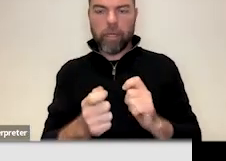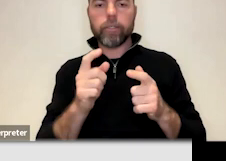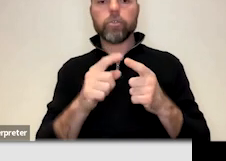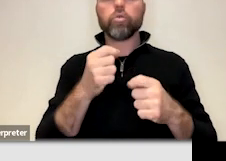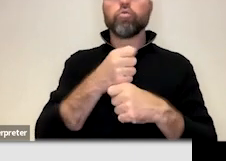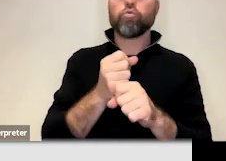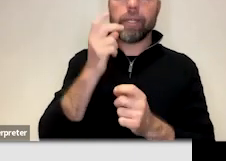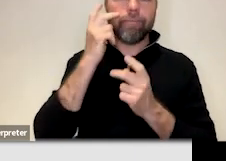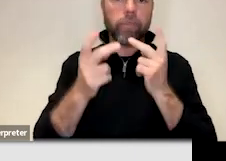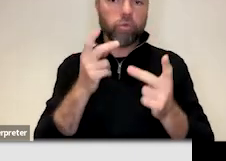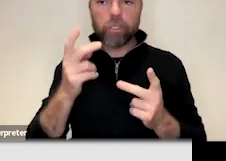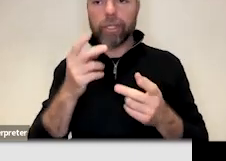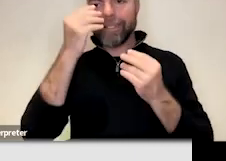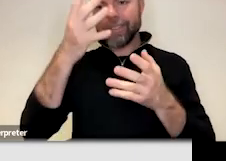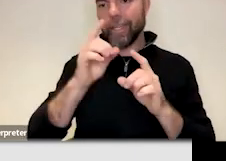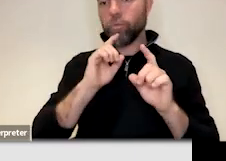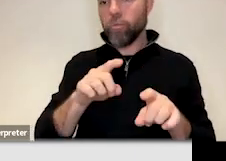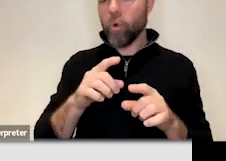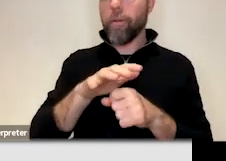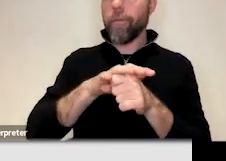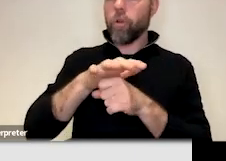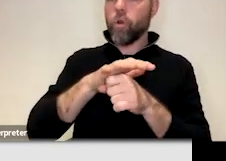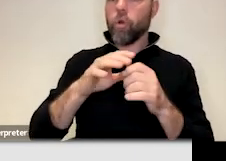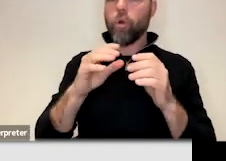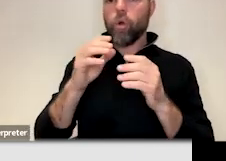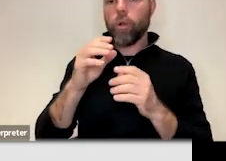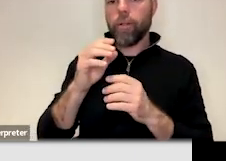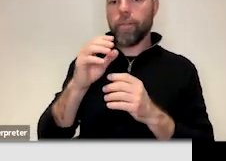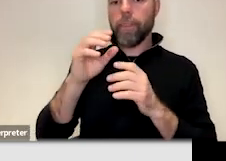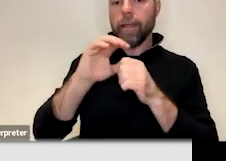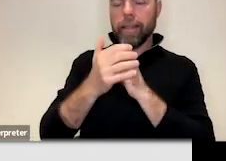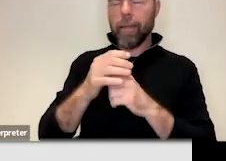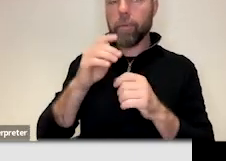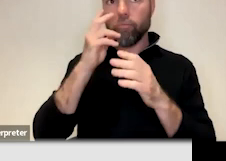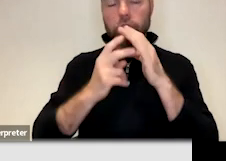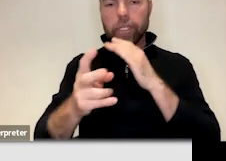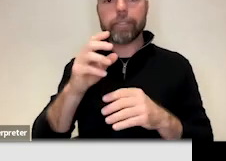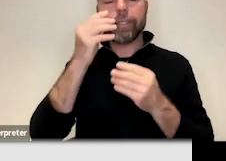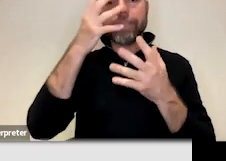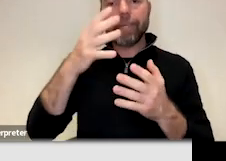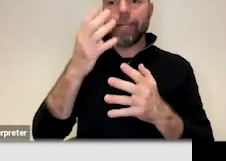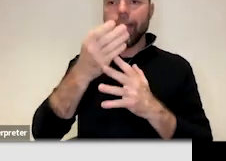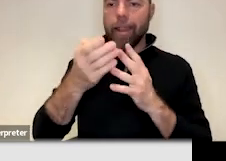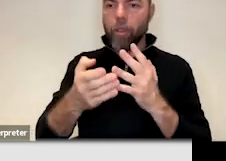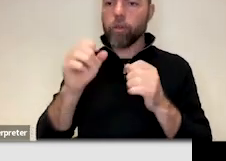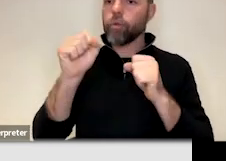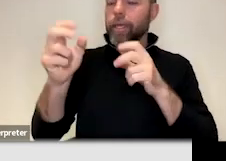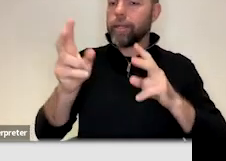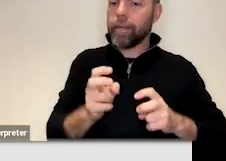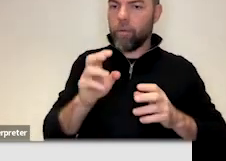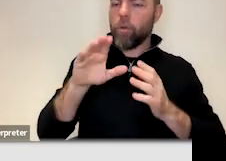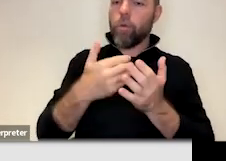create visualizations, data reports of local climate projections. We have data catalogs, so all the data can be downloaded